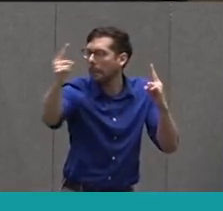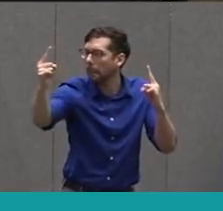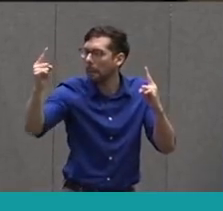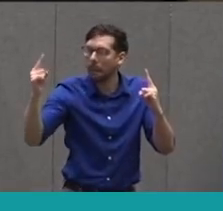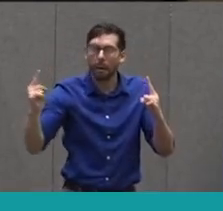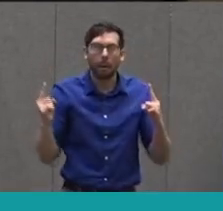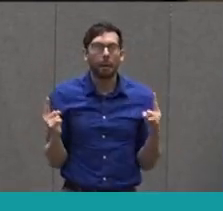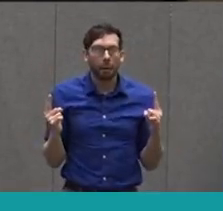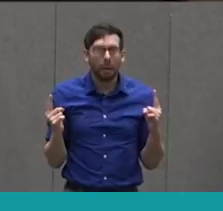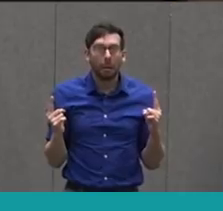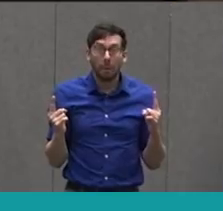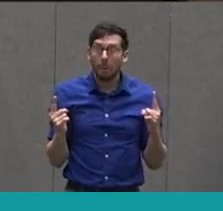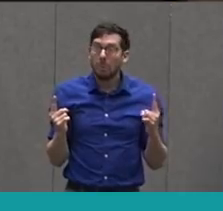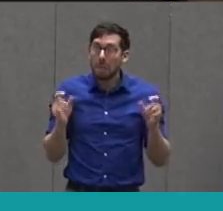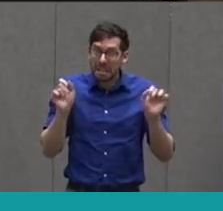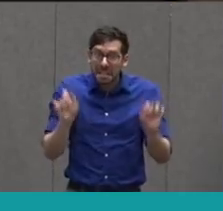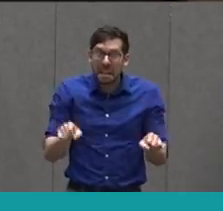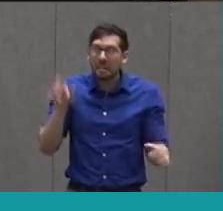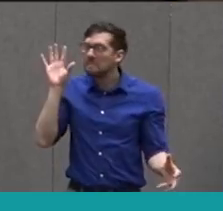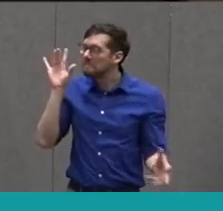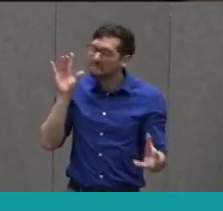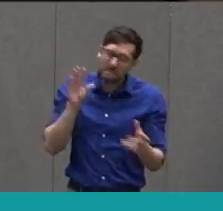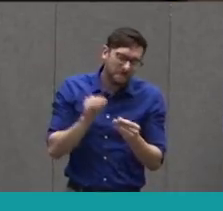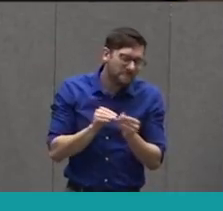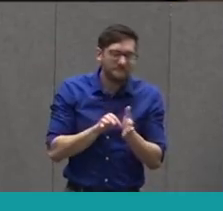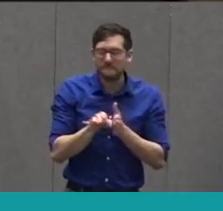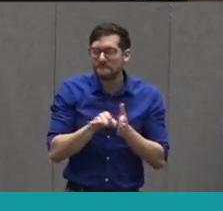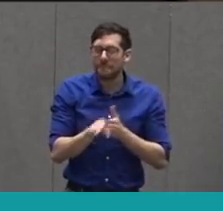be 258 things that I could count.